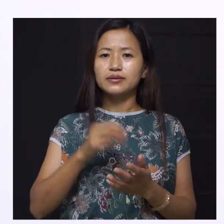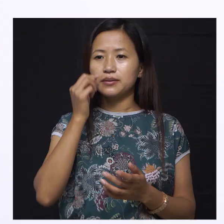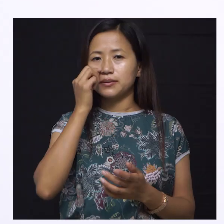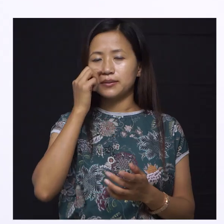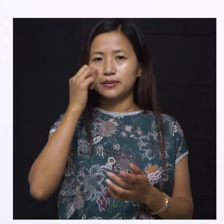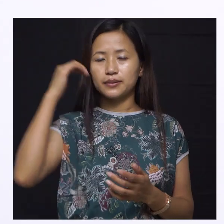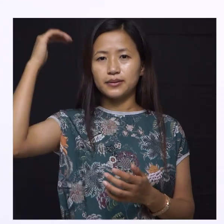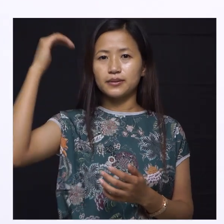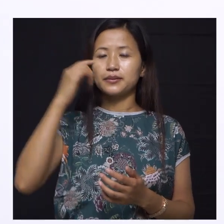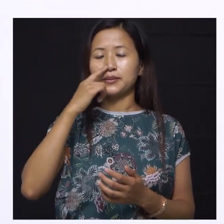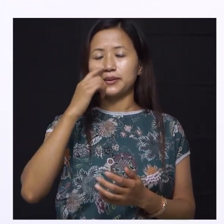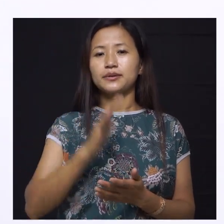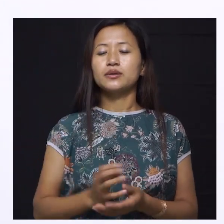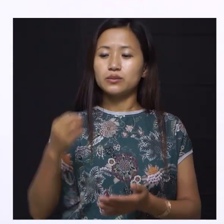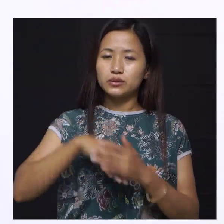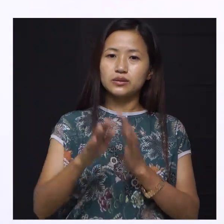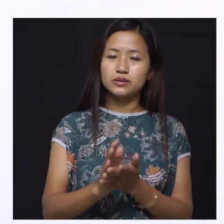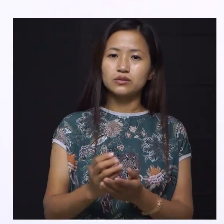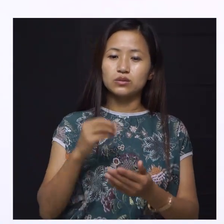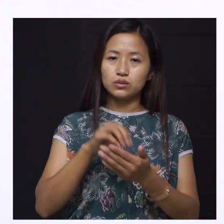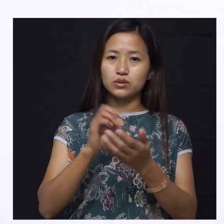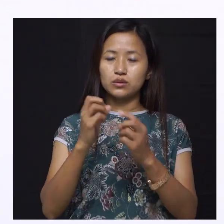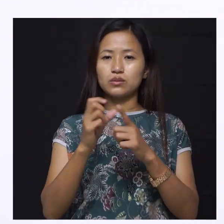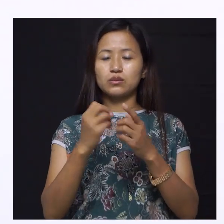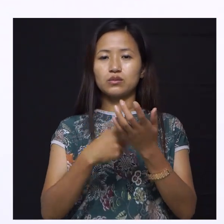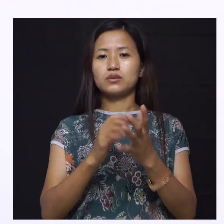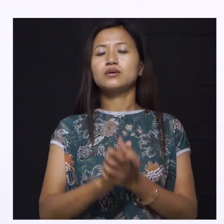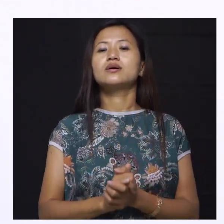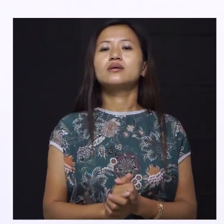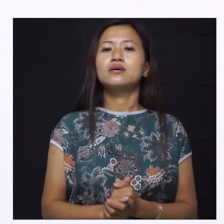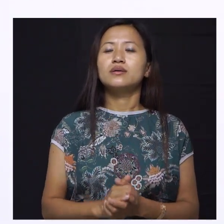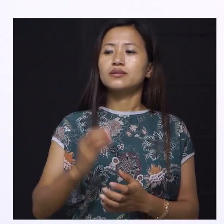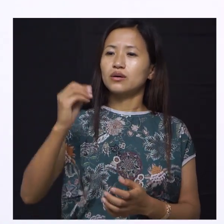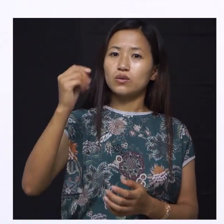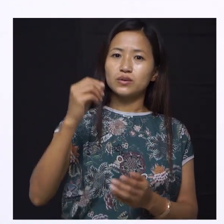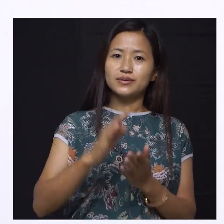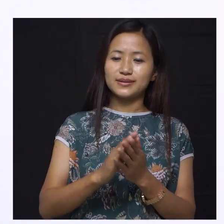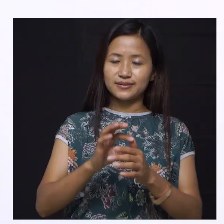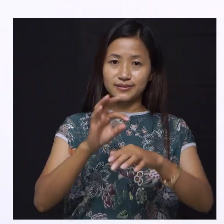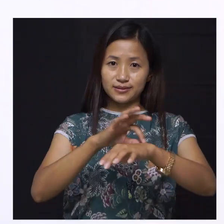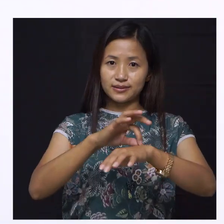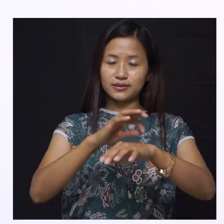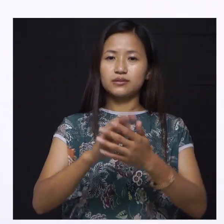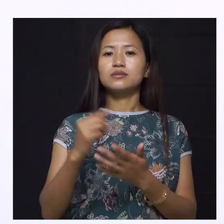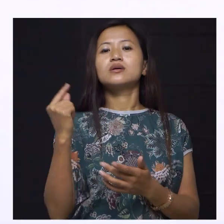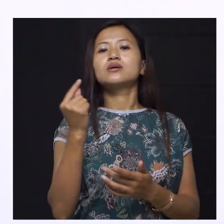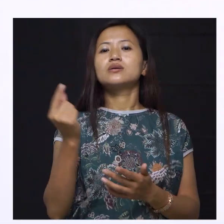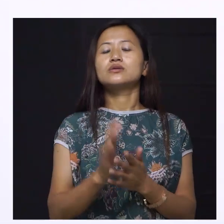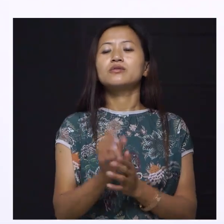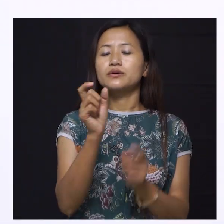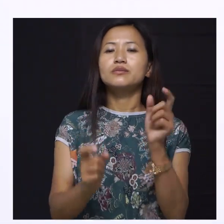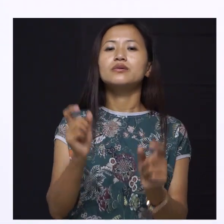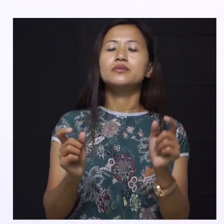head in at the door. Okay, this is how the story is. You will see some oilskins, and these are all used by